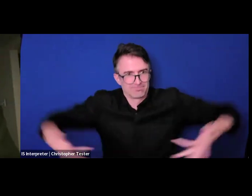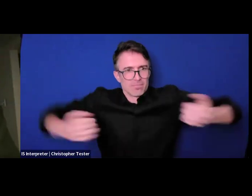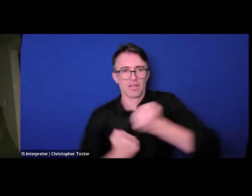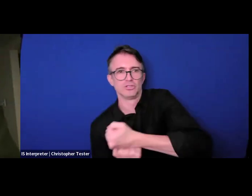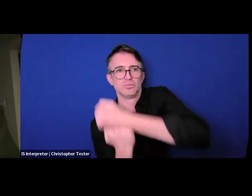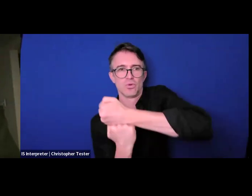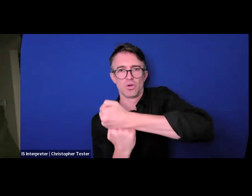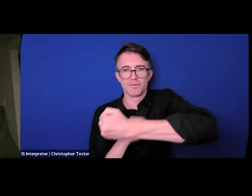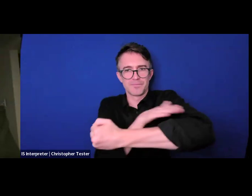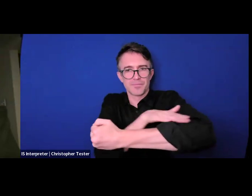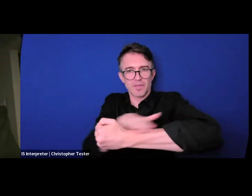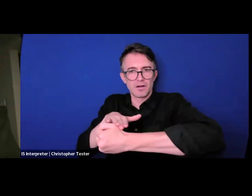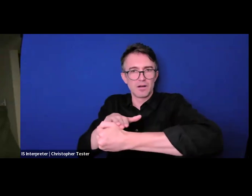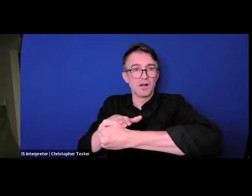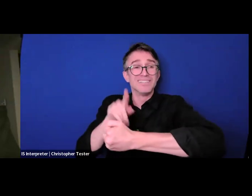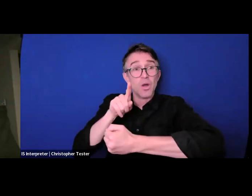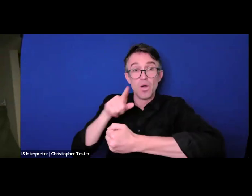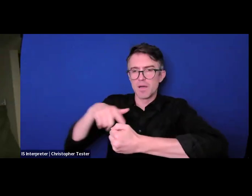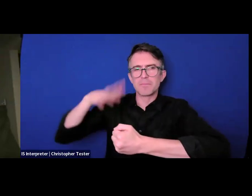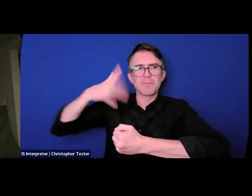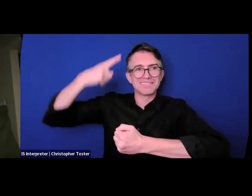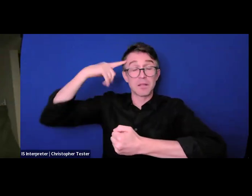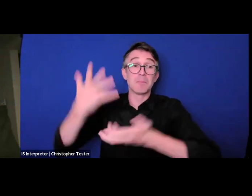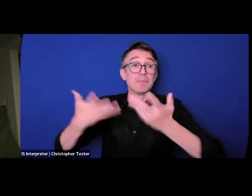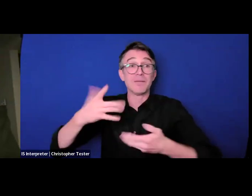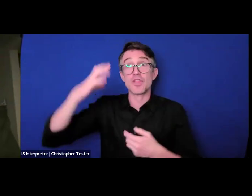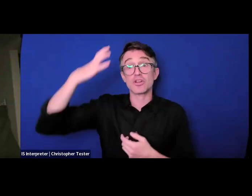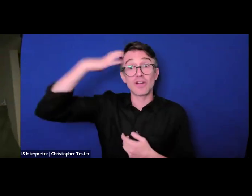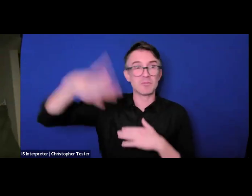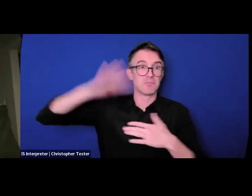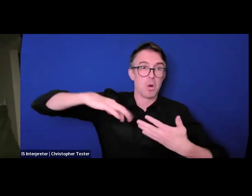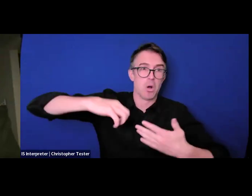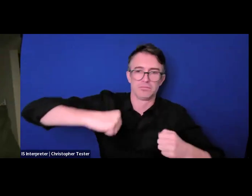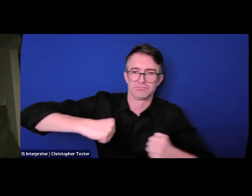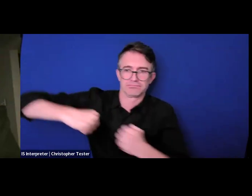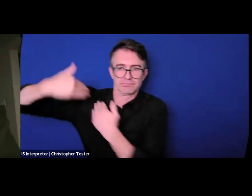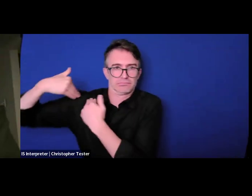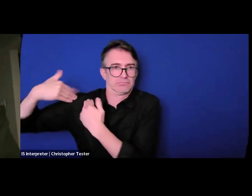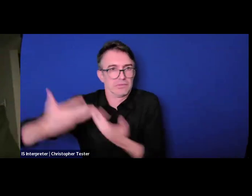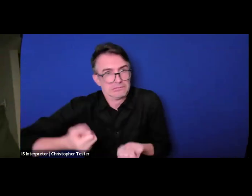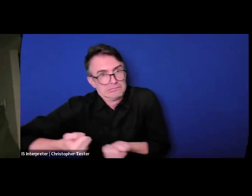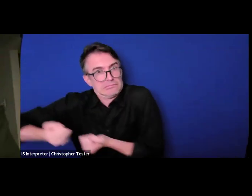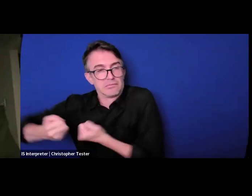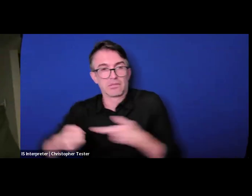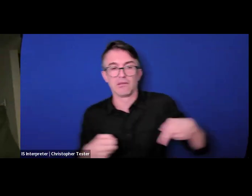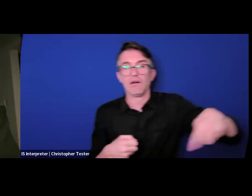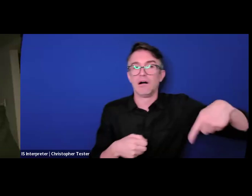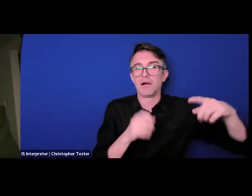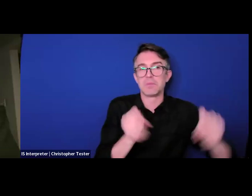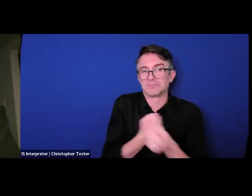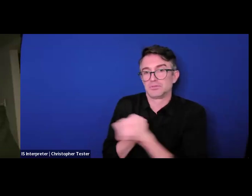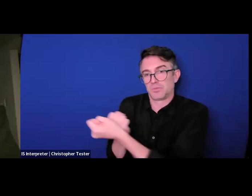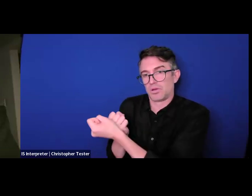the care bearer for this agenda. And it's very important to elevate this agenda with the governments, and that